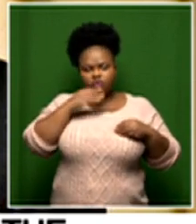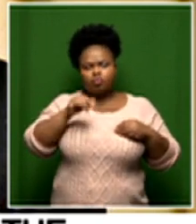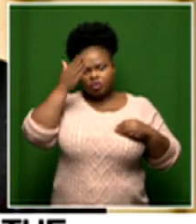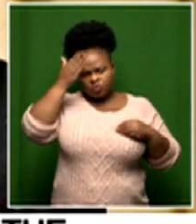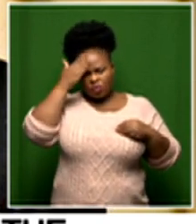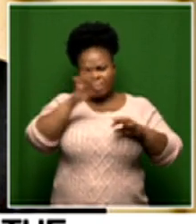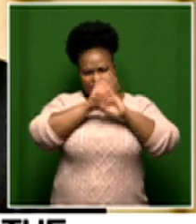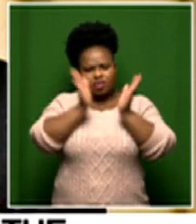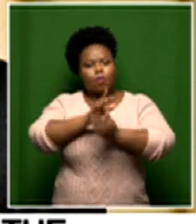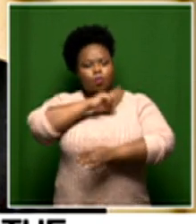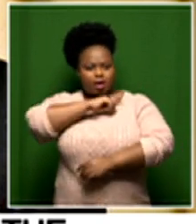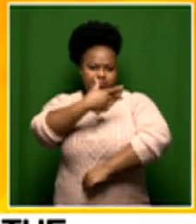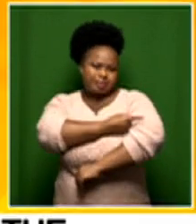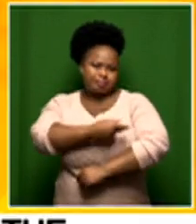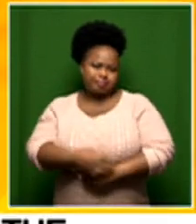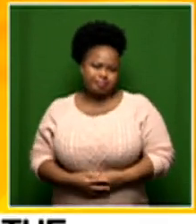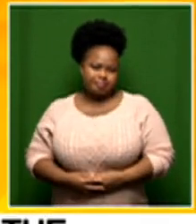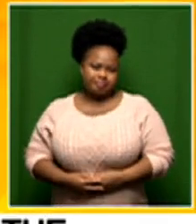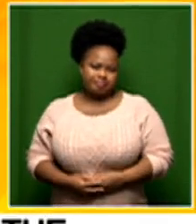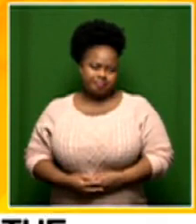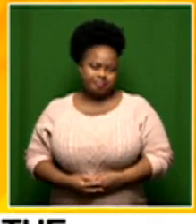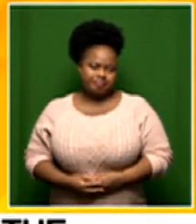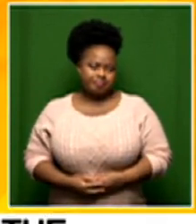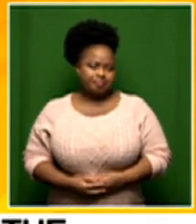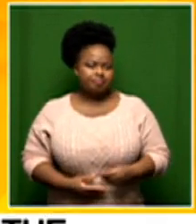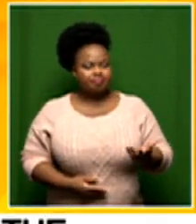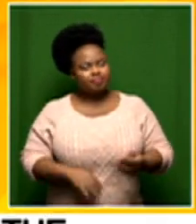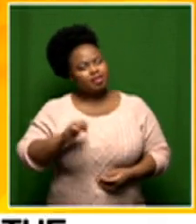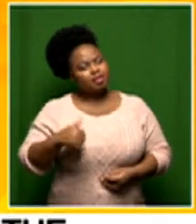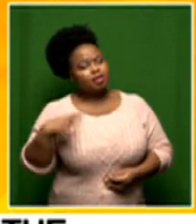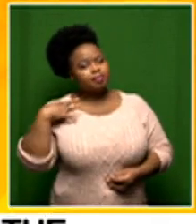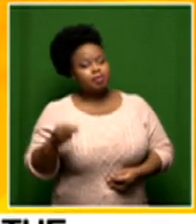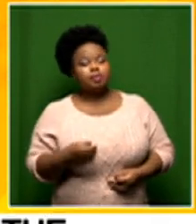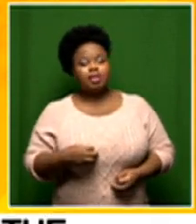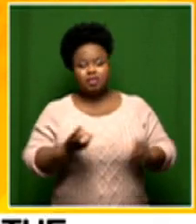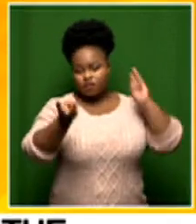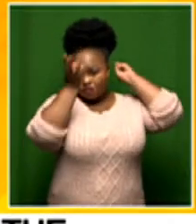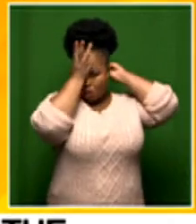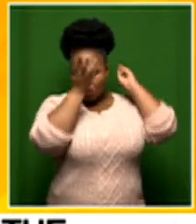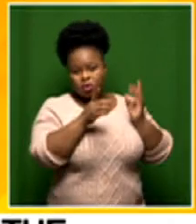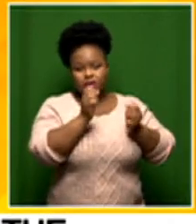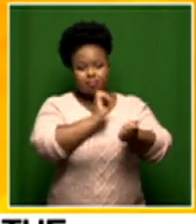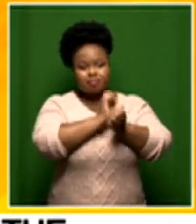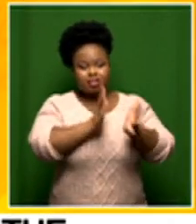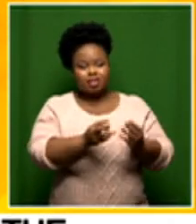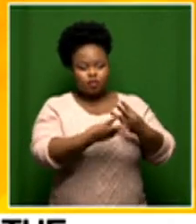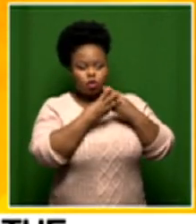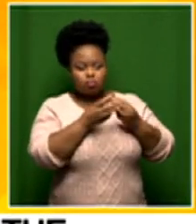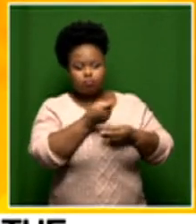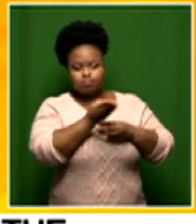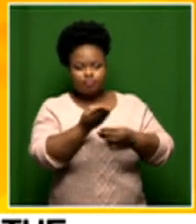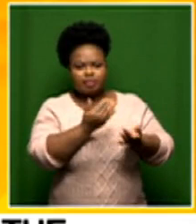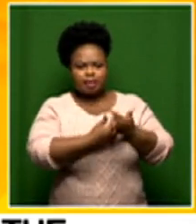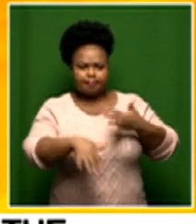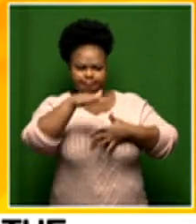what it's all about. And then, of course, Minister, the issue of prisoners and them being prioritized also